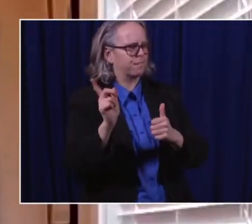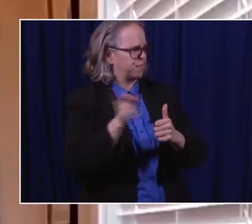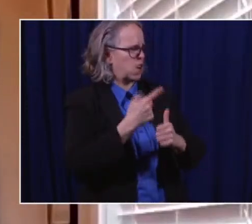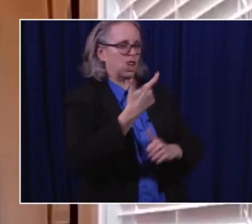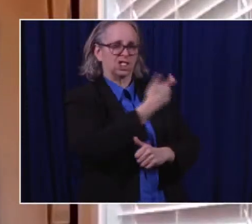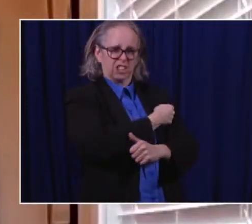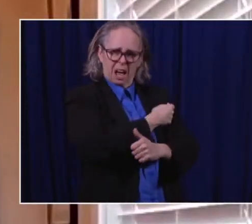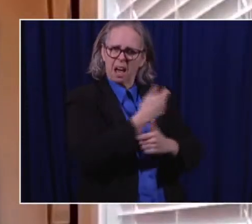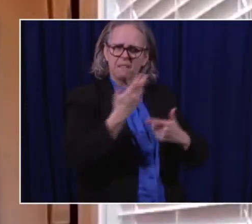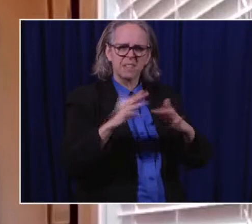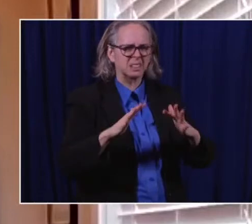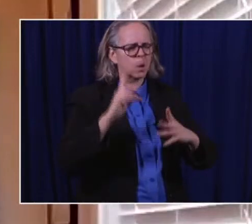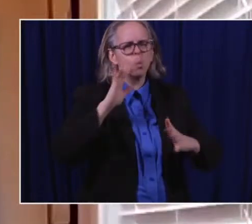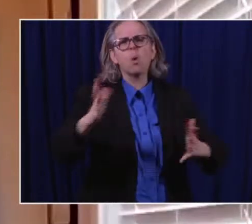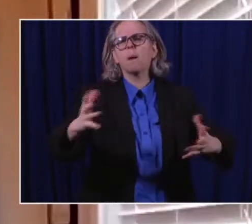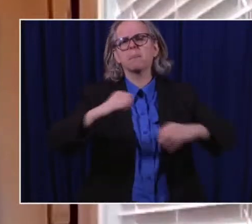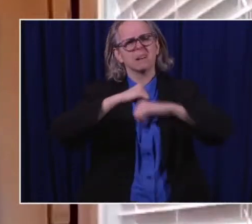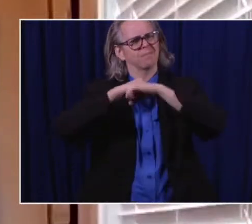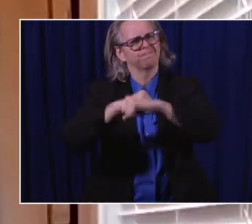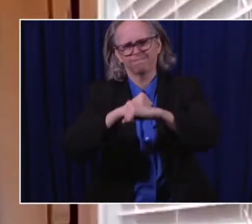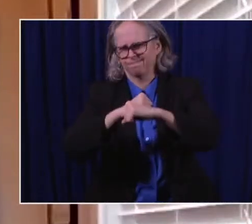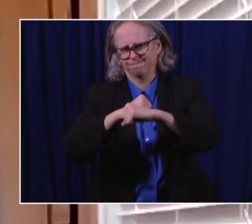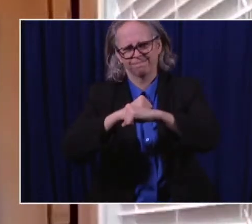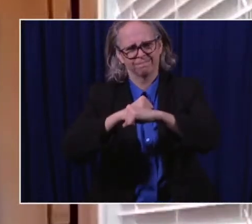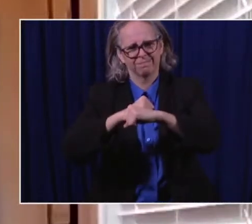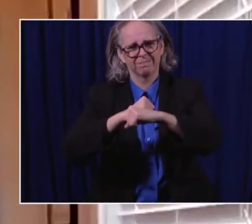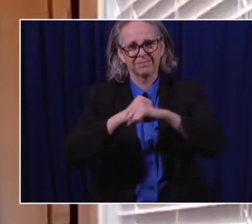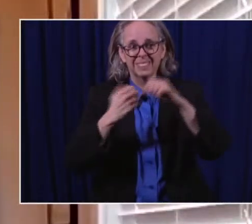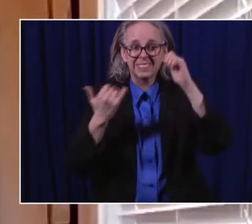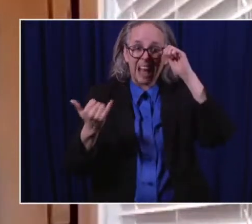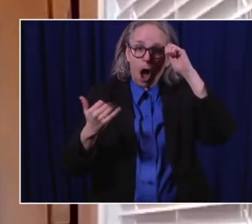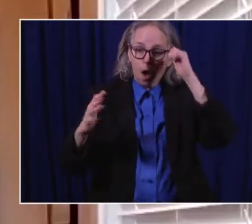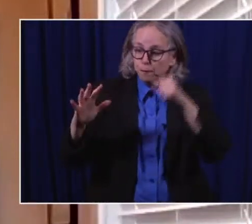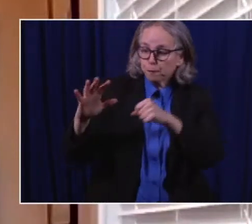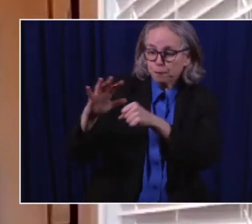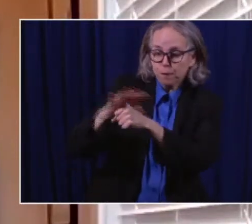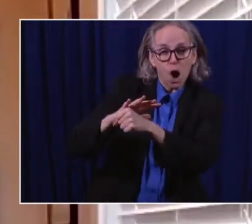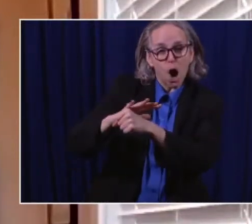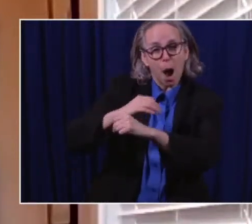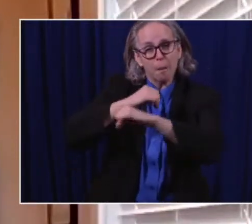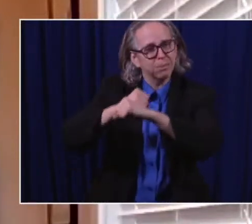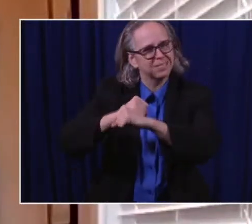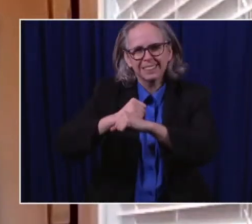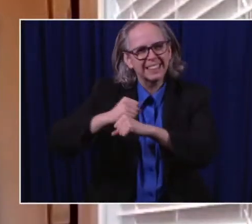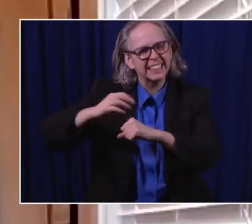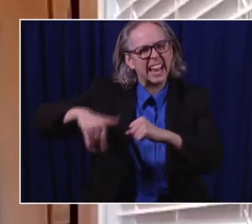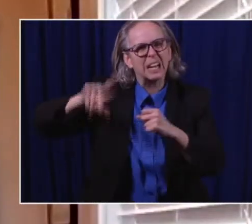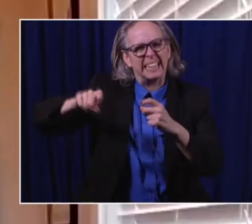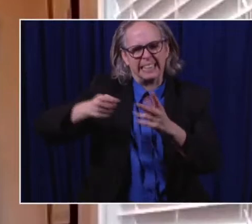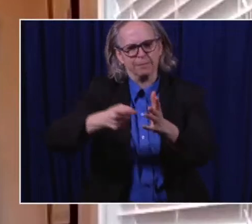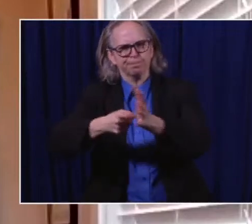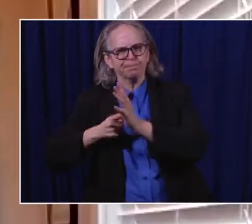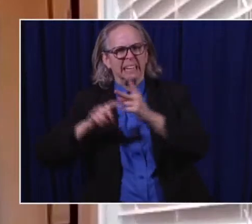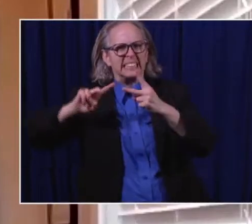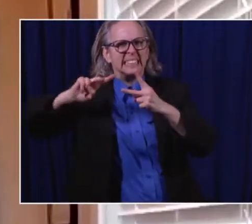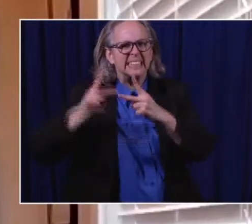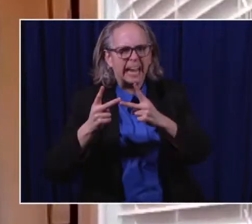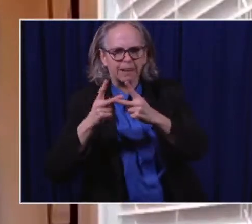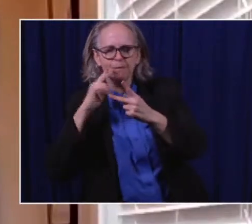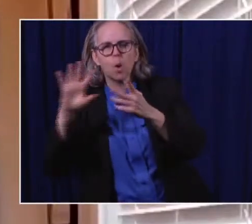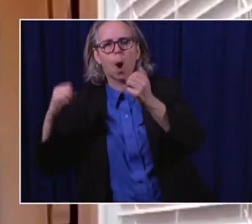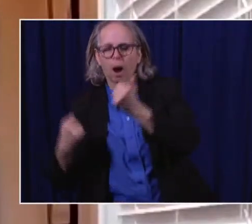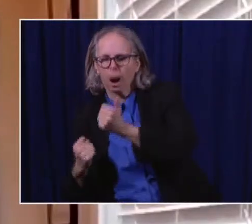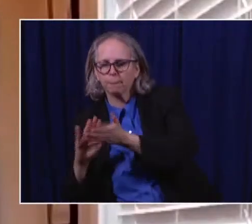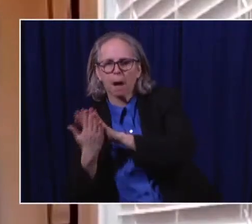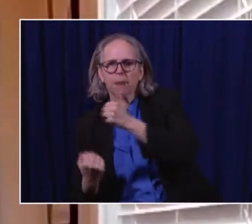second shot, that booster shot, to assure that we have then that long-lasting immunity that is going to be so